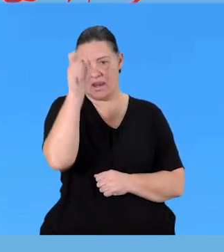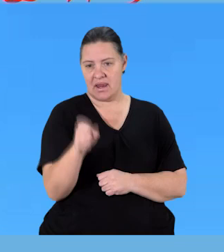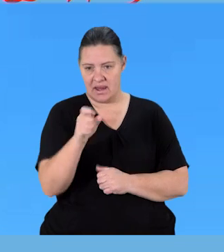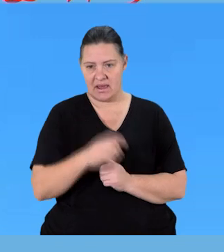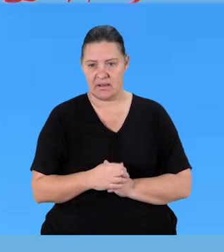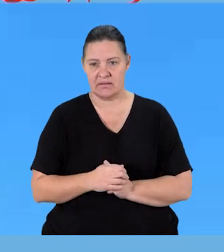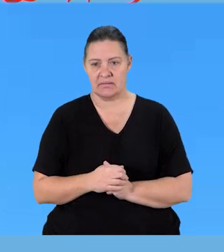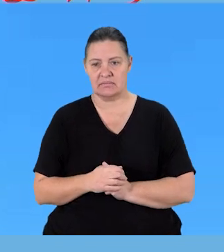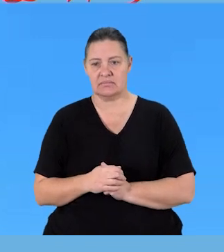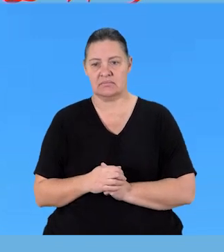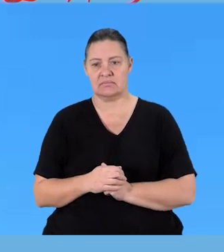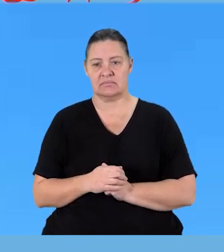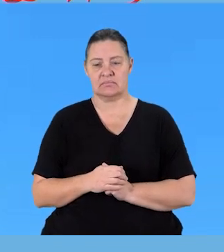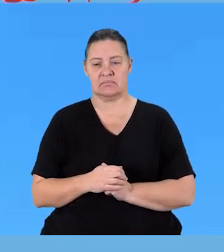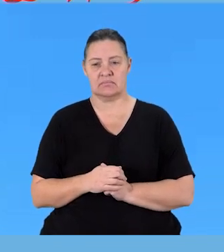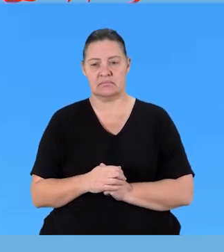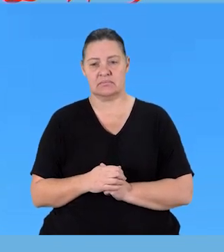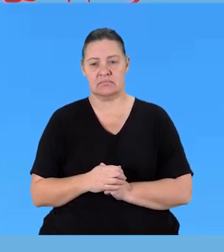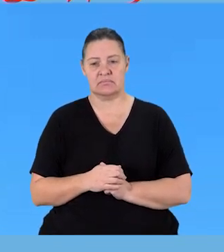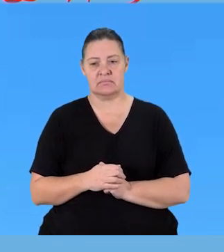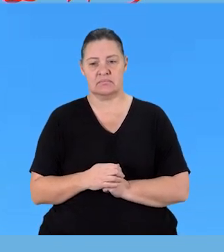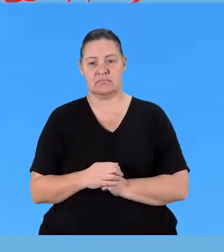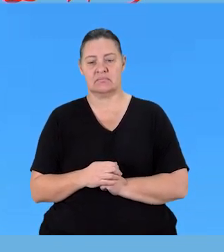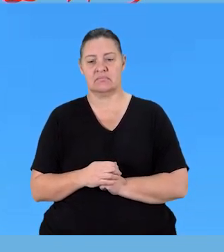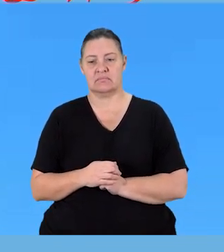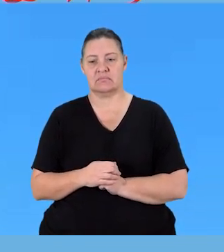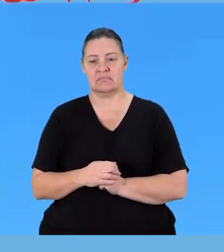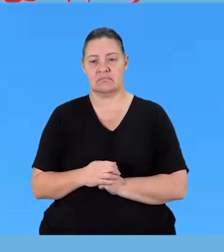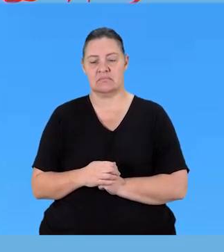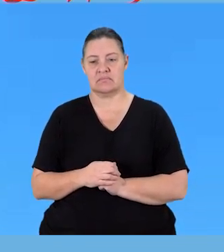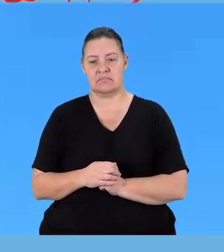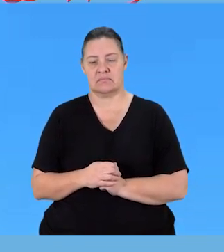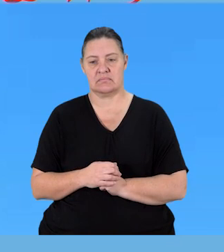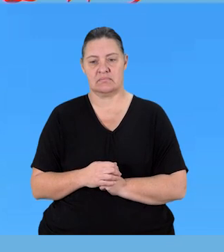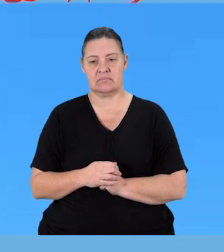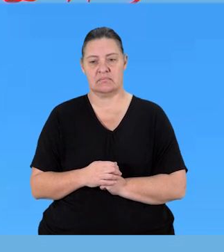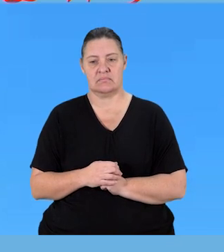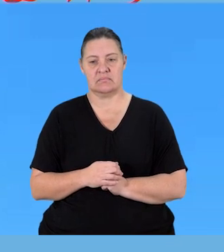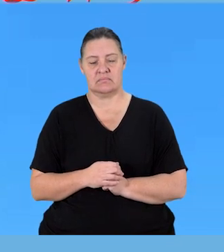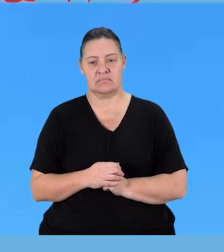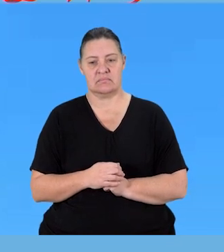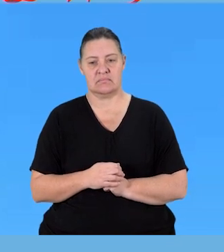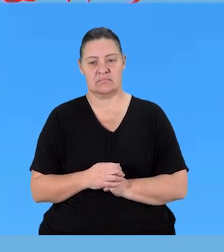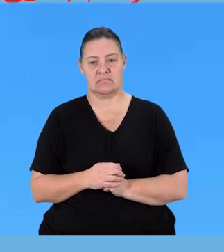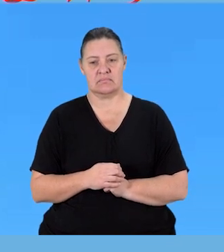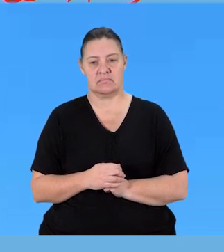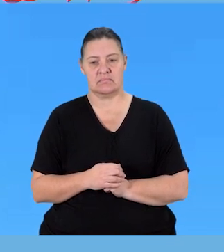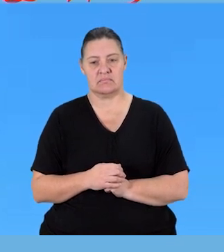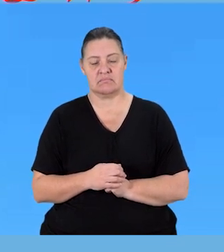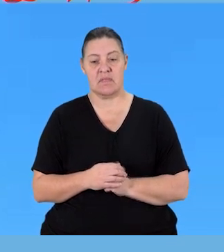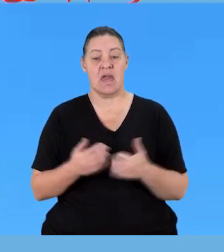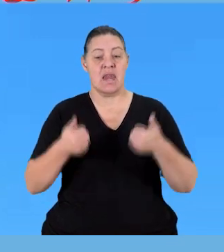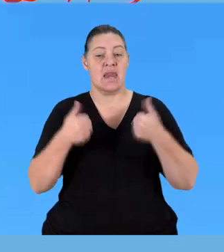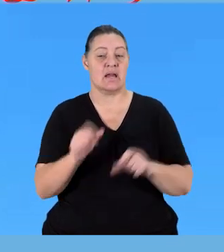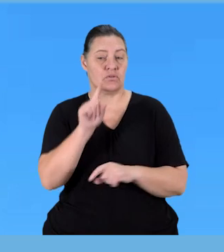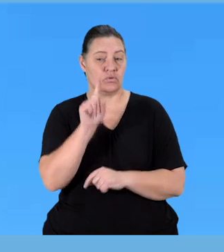carbonate, is only just that one. So we also have 1 carbon on the right-hand side. Next